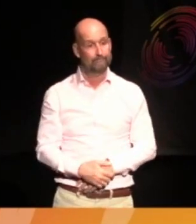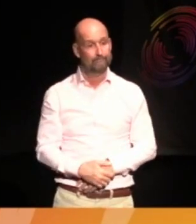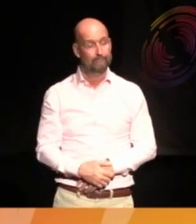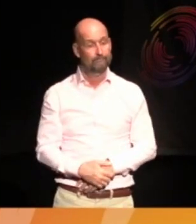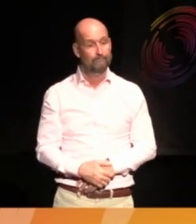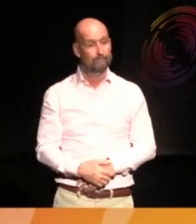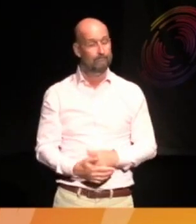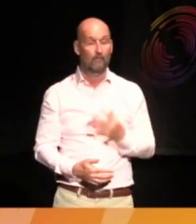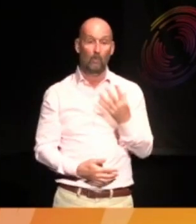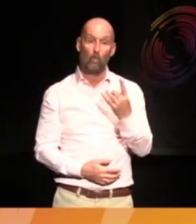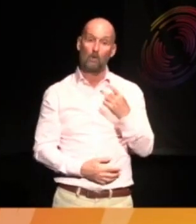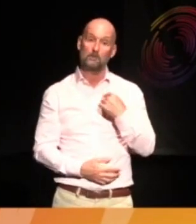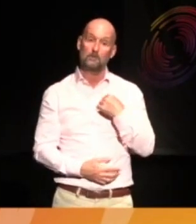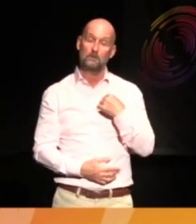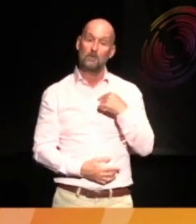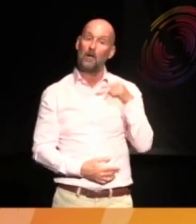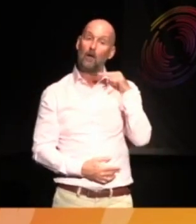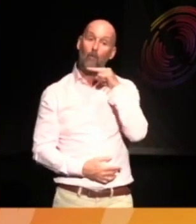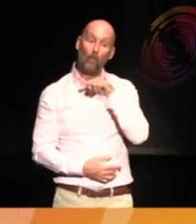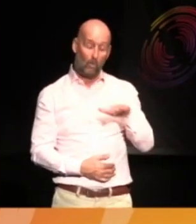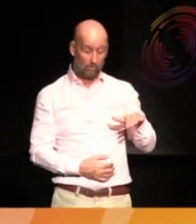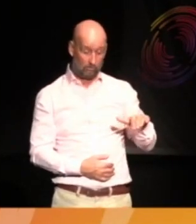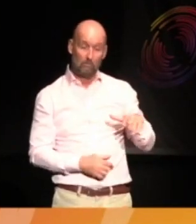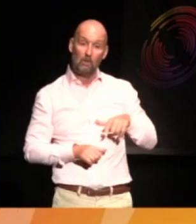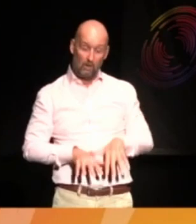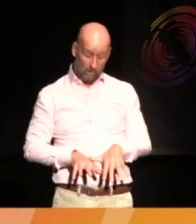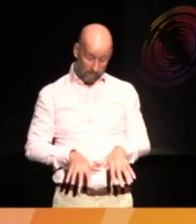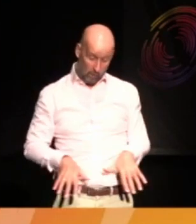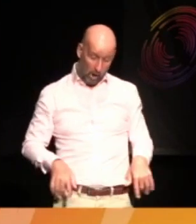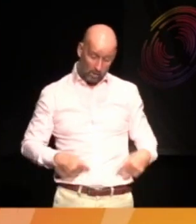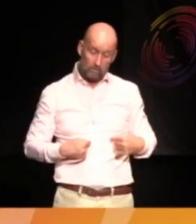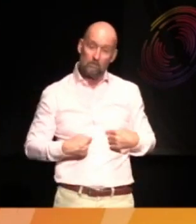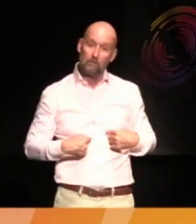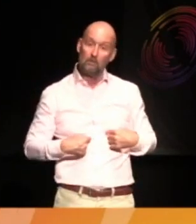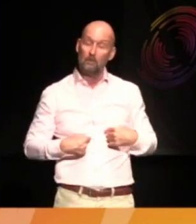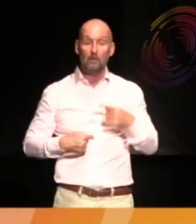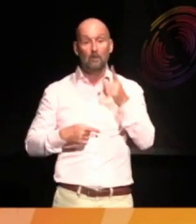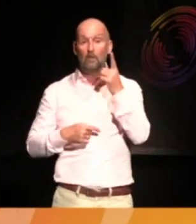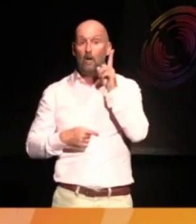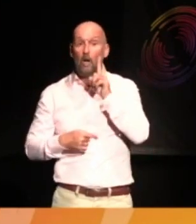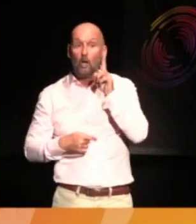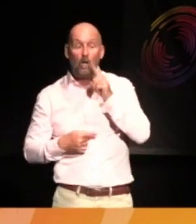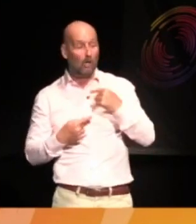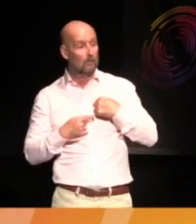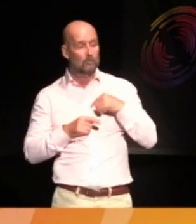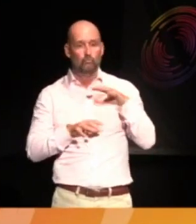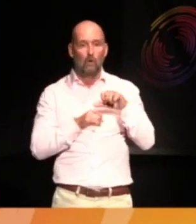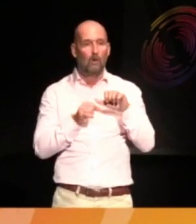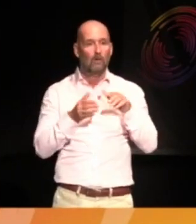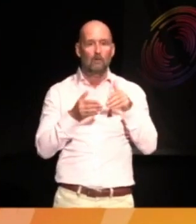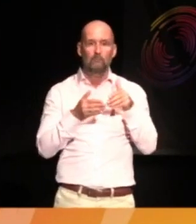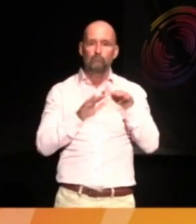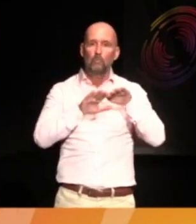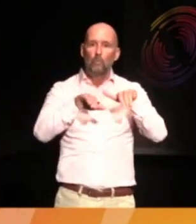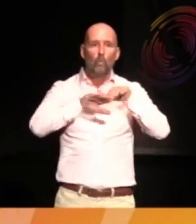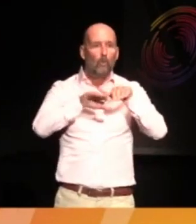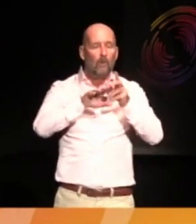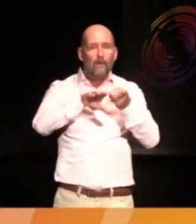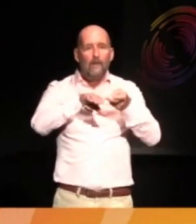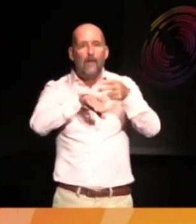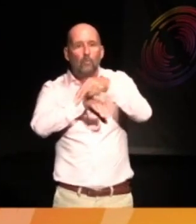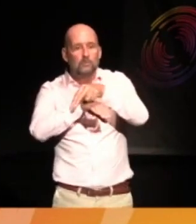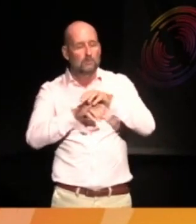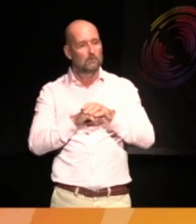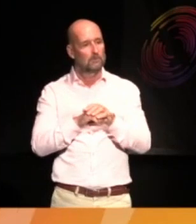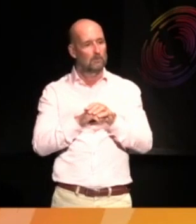Once I was a boy in a frock. Once I was a girl struggling to climb out of a pool. I